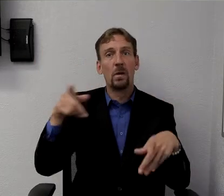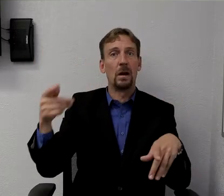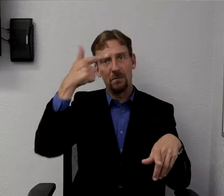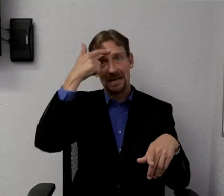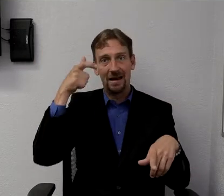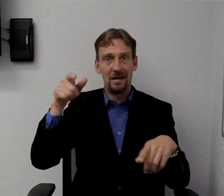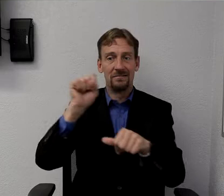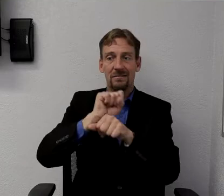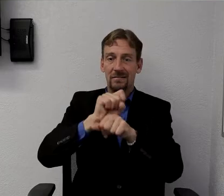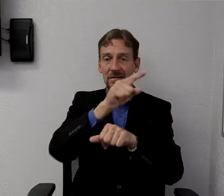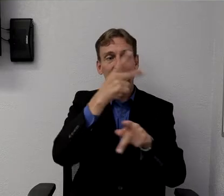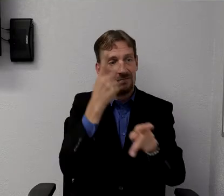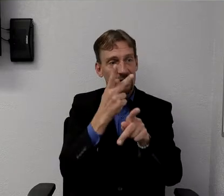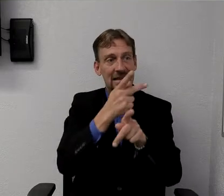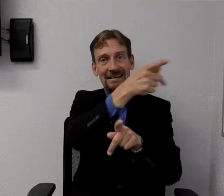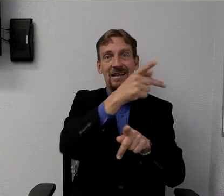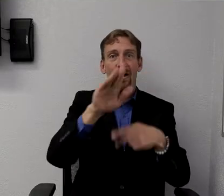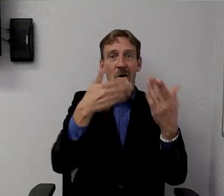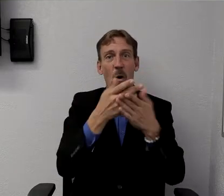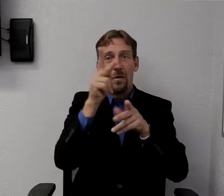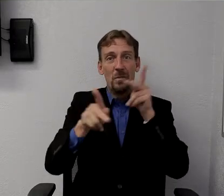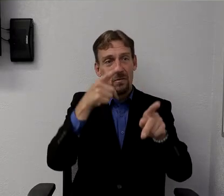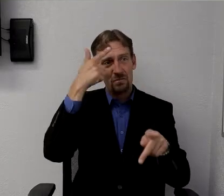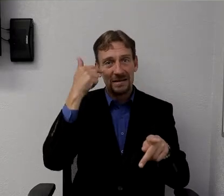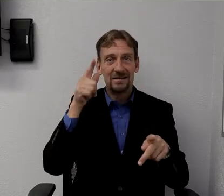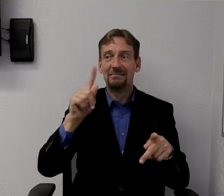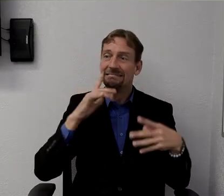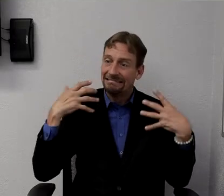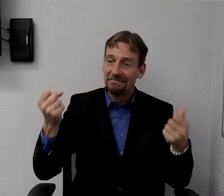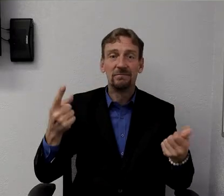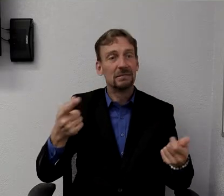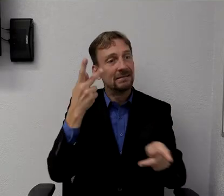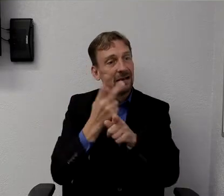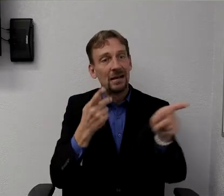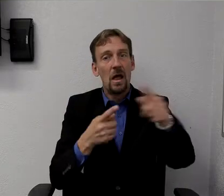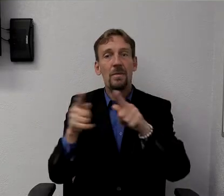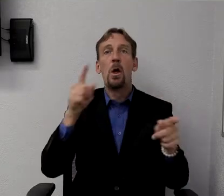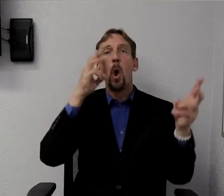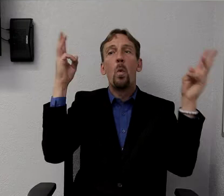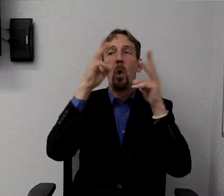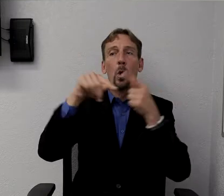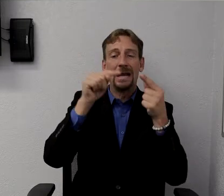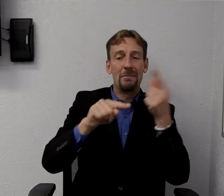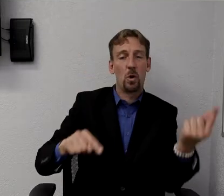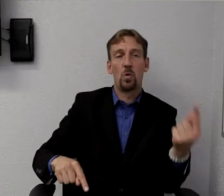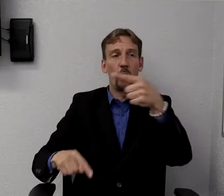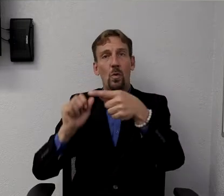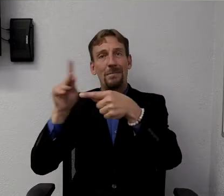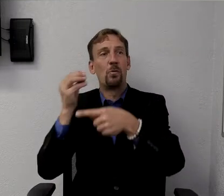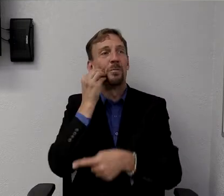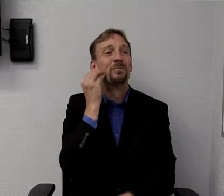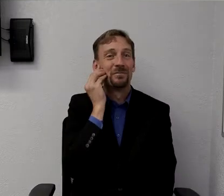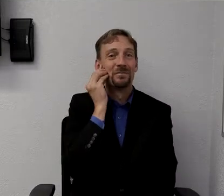heroes. But they were worried about going home and potentially giving the virus to their families. So they decided to rent